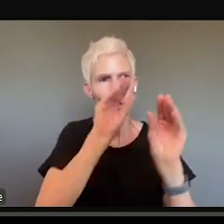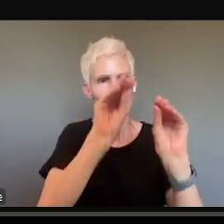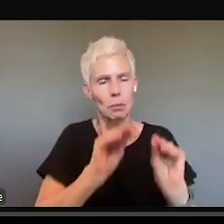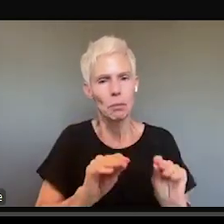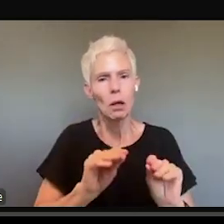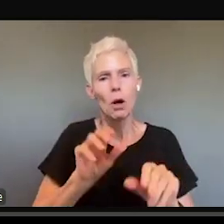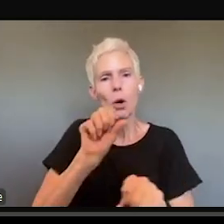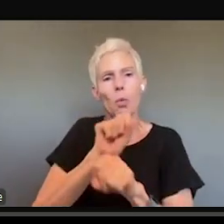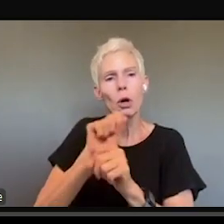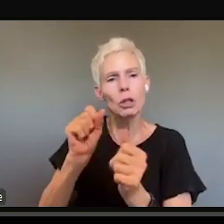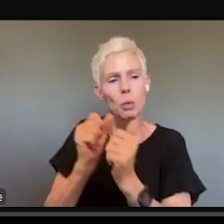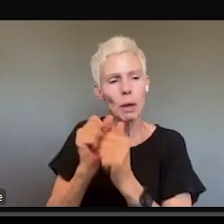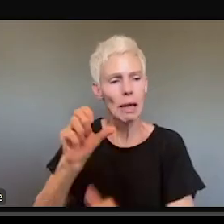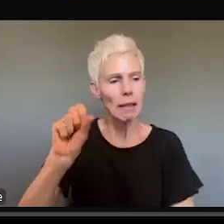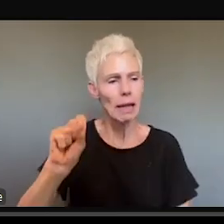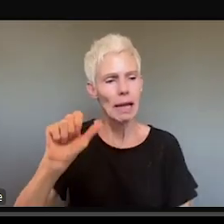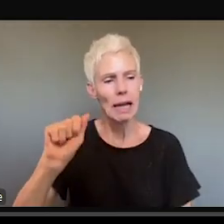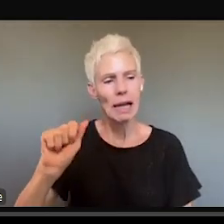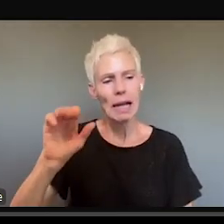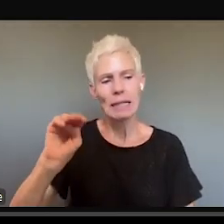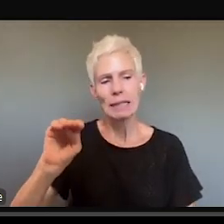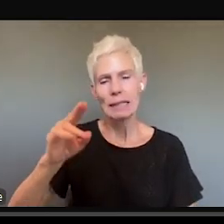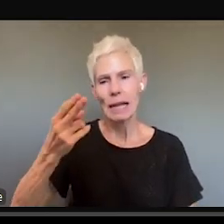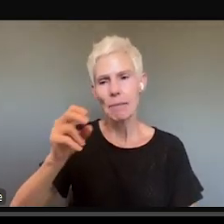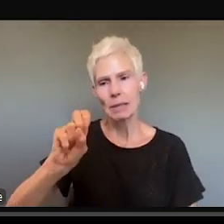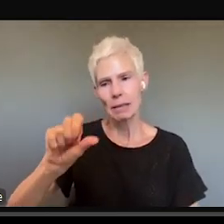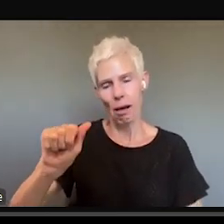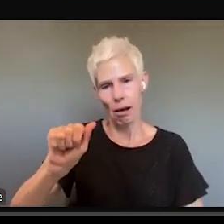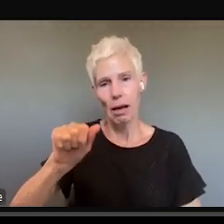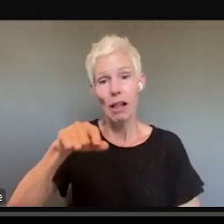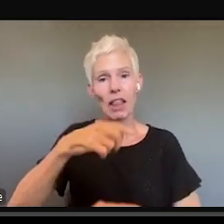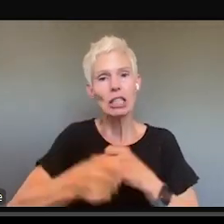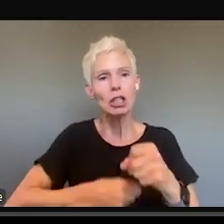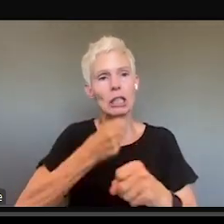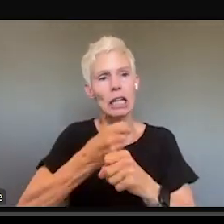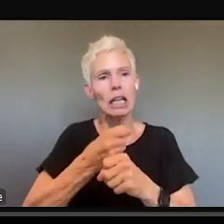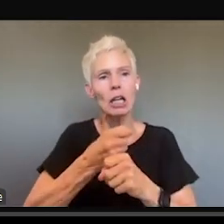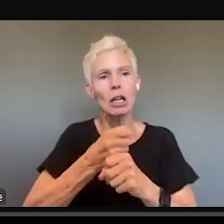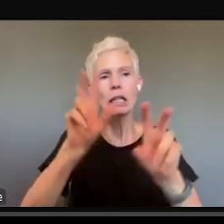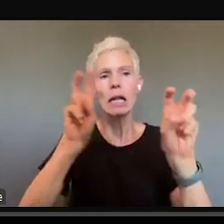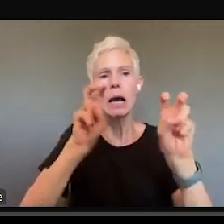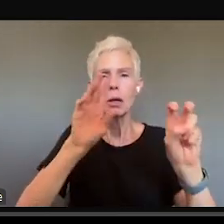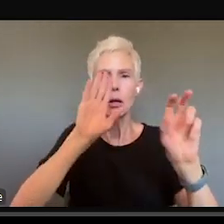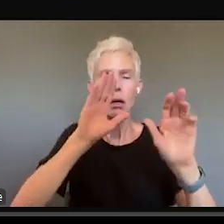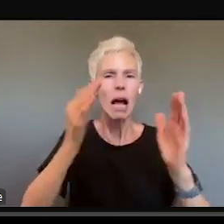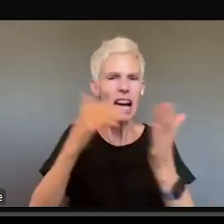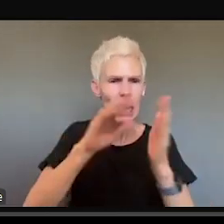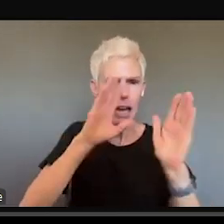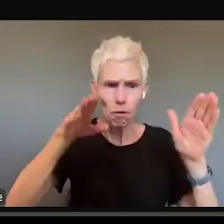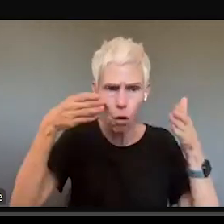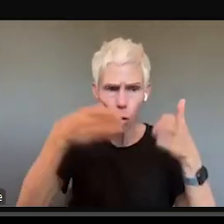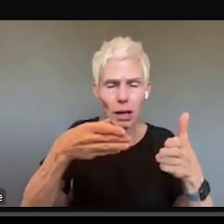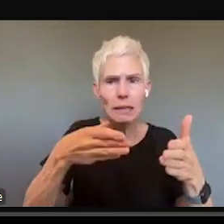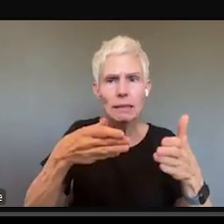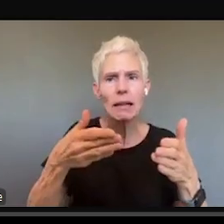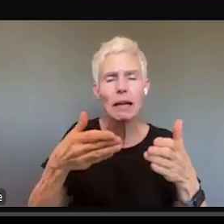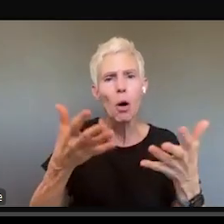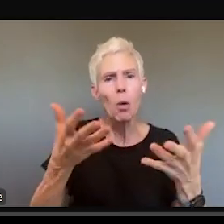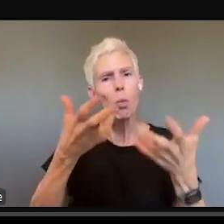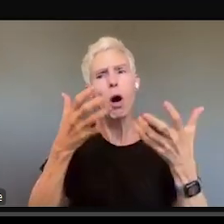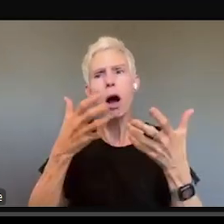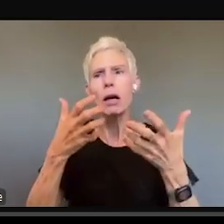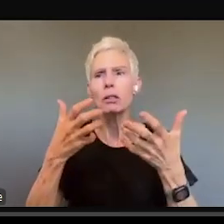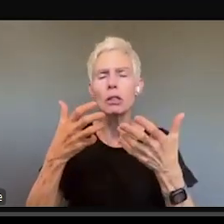SAMHSA around. And this year's is going to be about refocus and renewing. And you'll be hearing on the Crisis Jam some